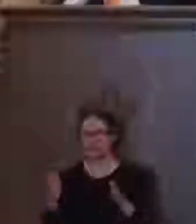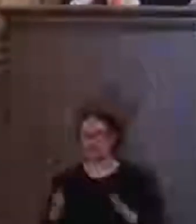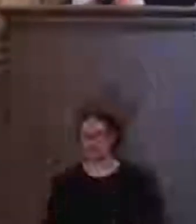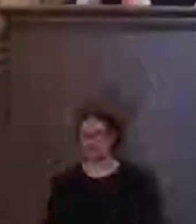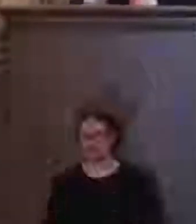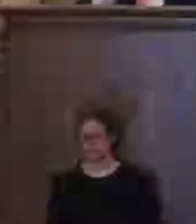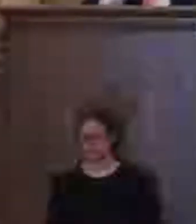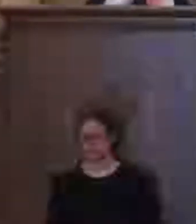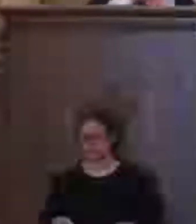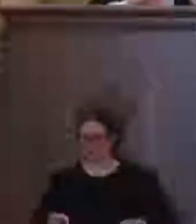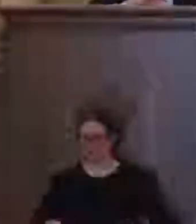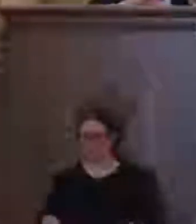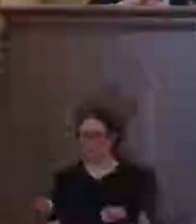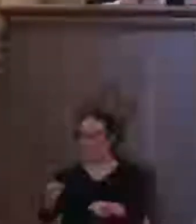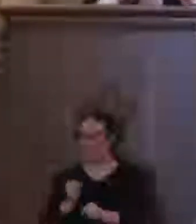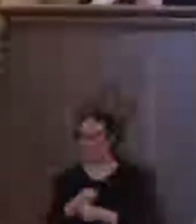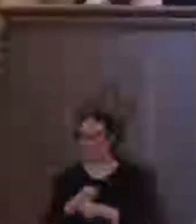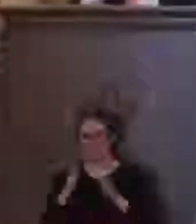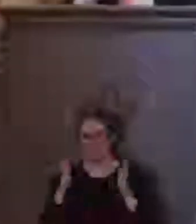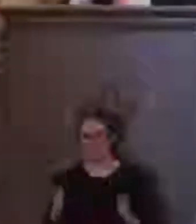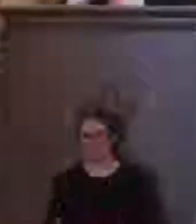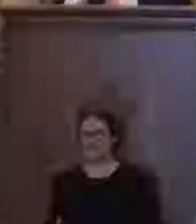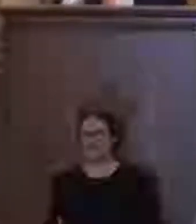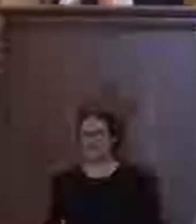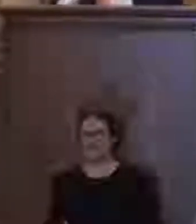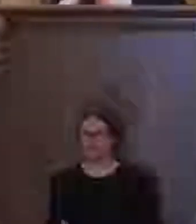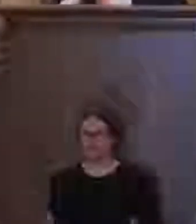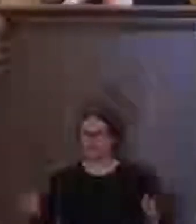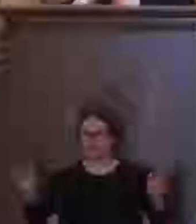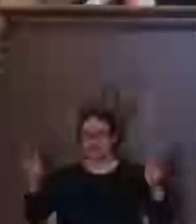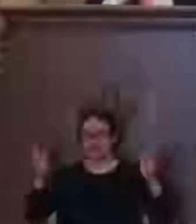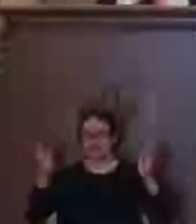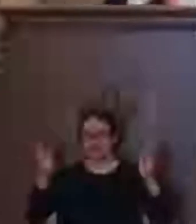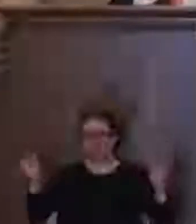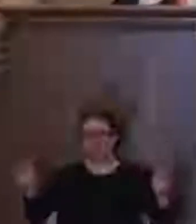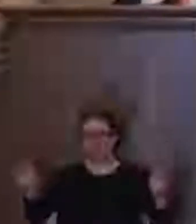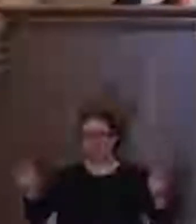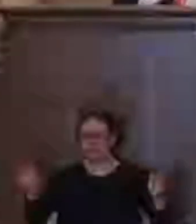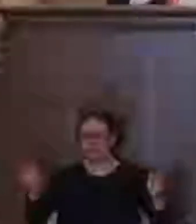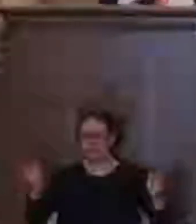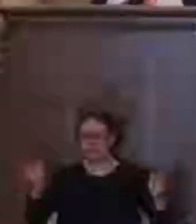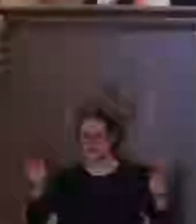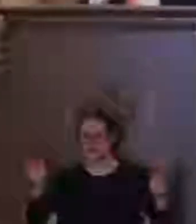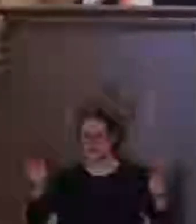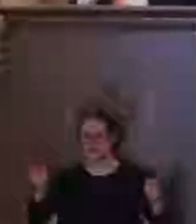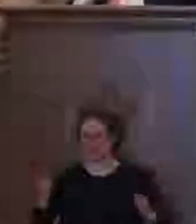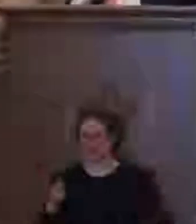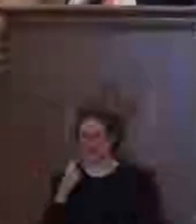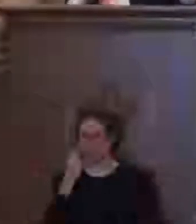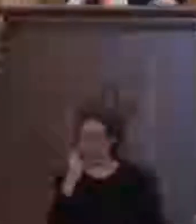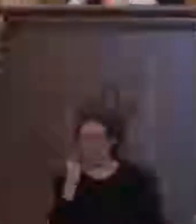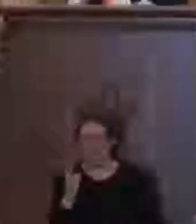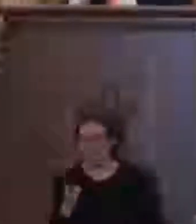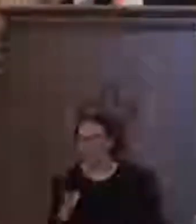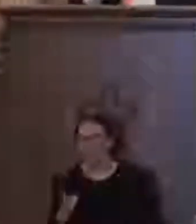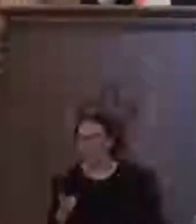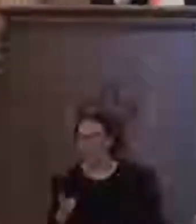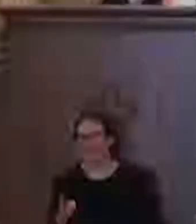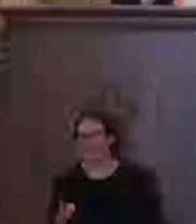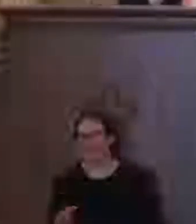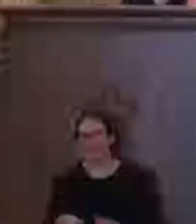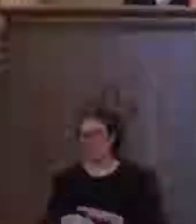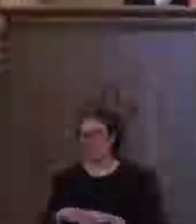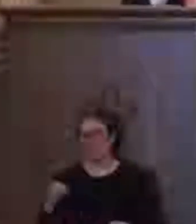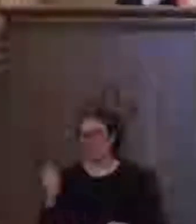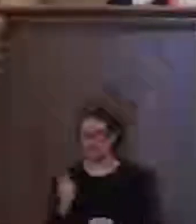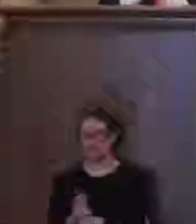He's your way maker. If anybody can do it today, God can do it. And I watched him as he came out from that